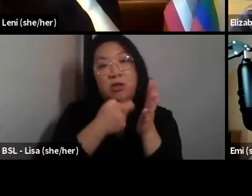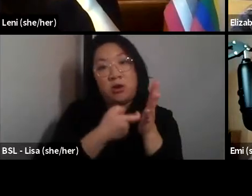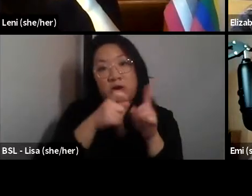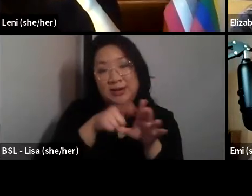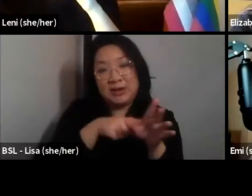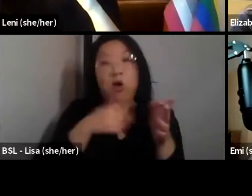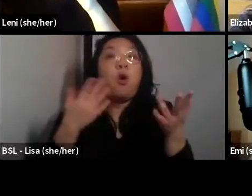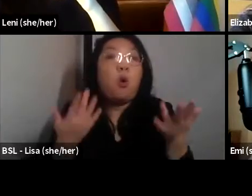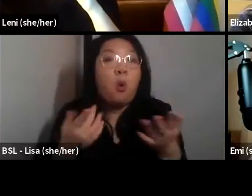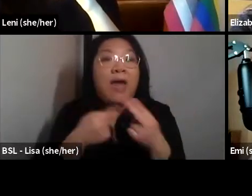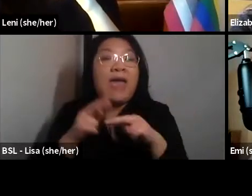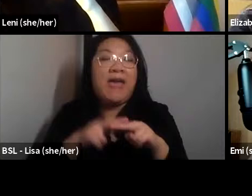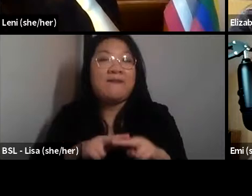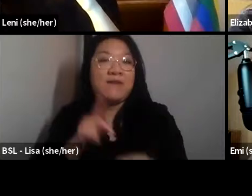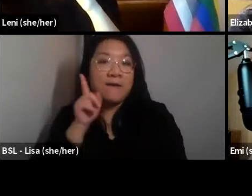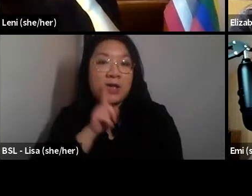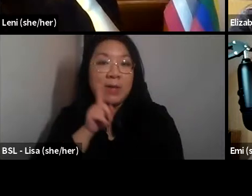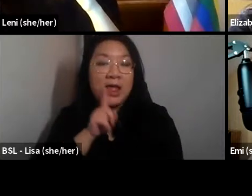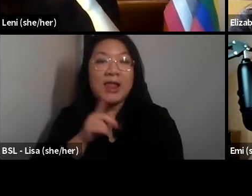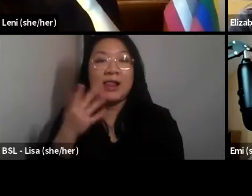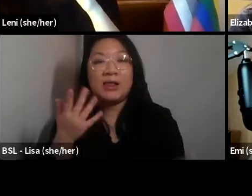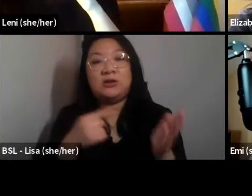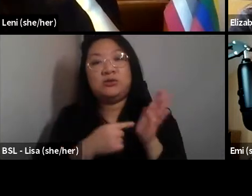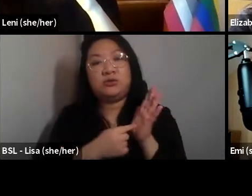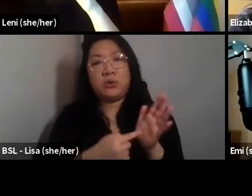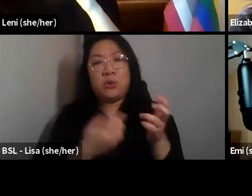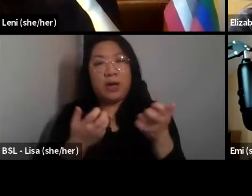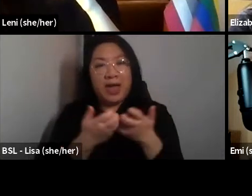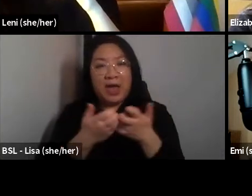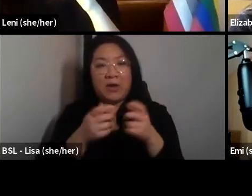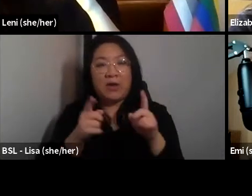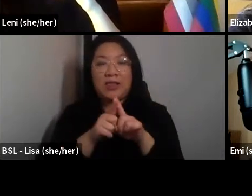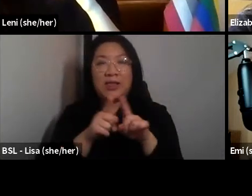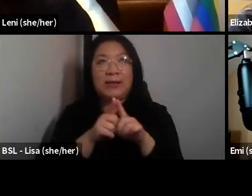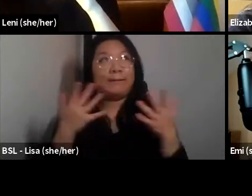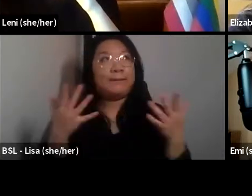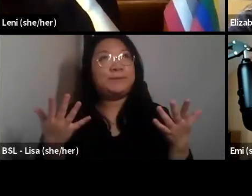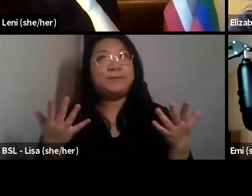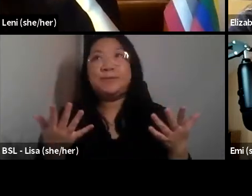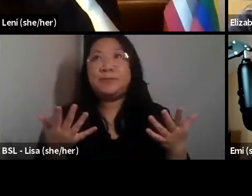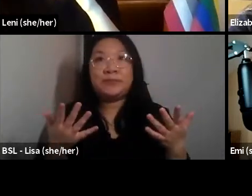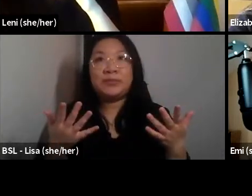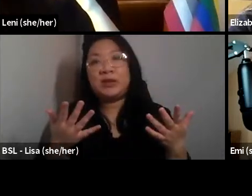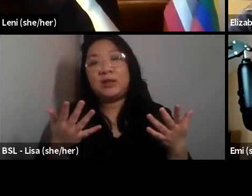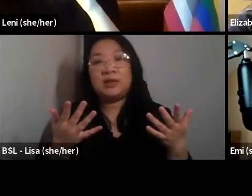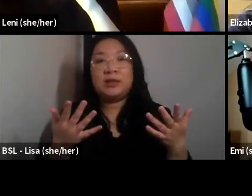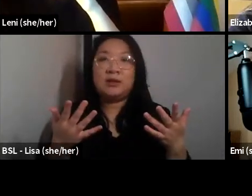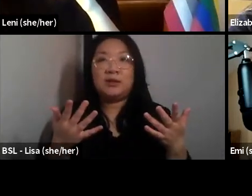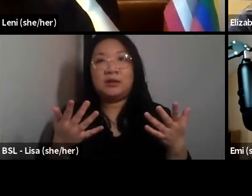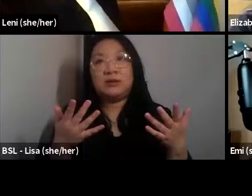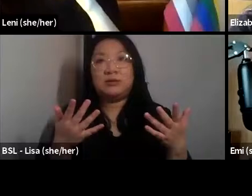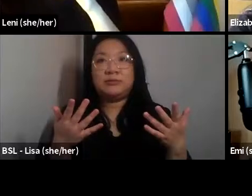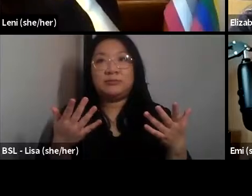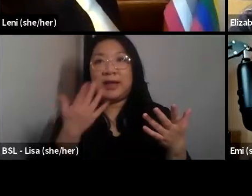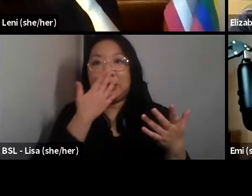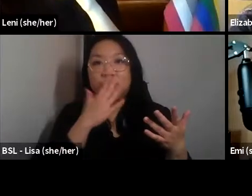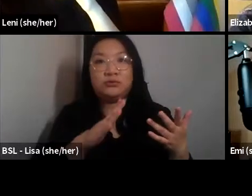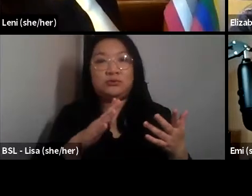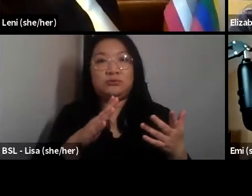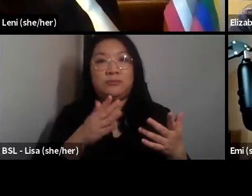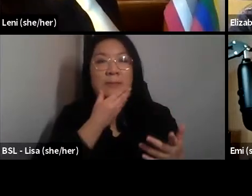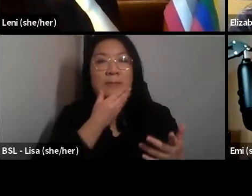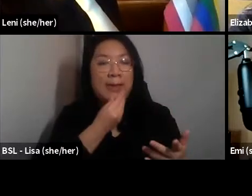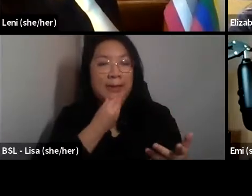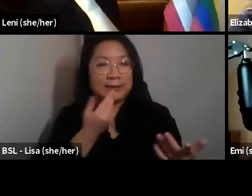female, then they're kind of shown as a masculine, you know, not that that's a problem, but they are definitely not shown as